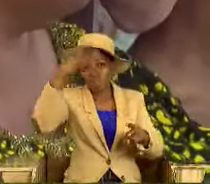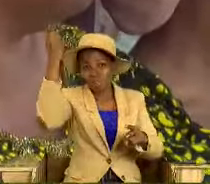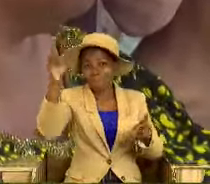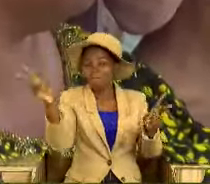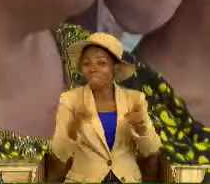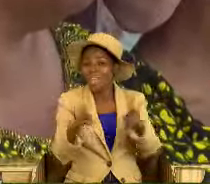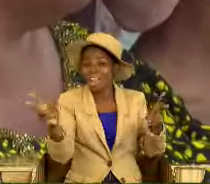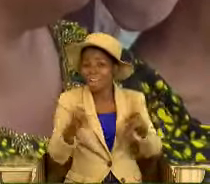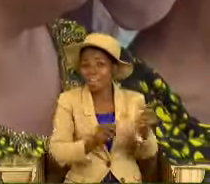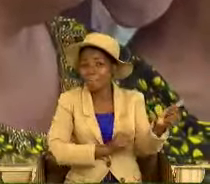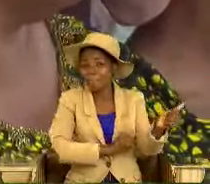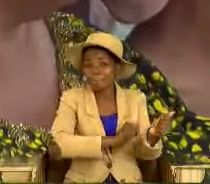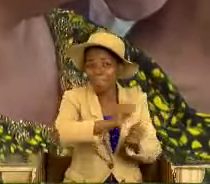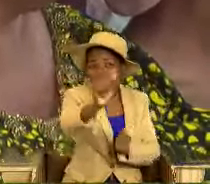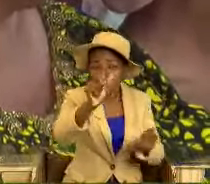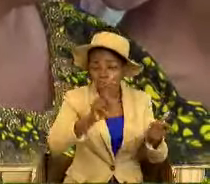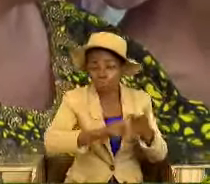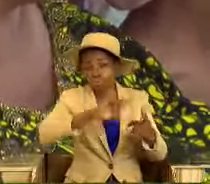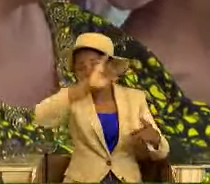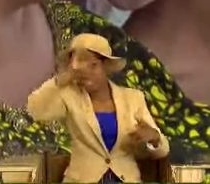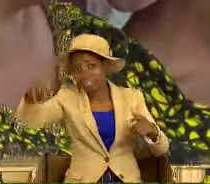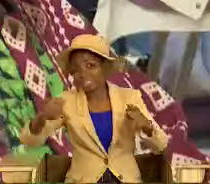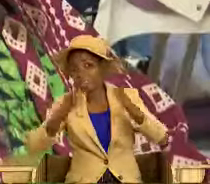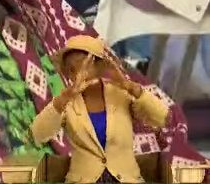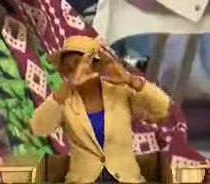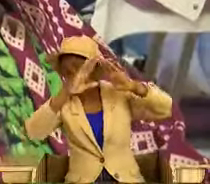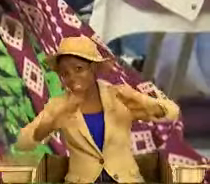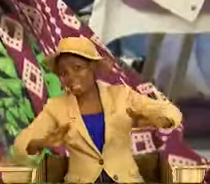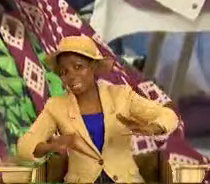it was remoted from the center of